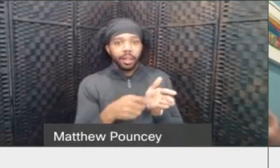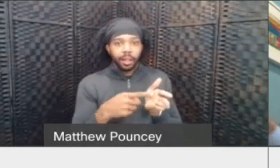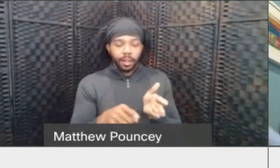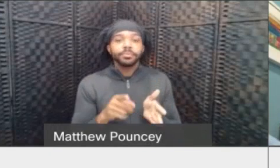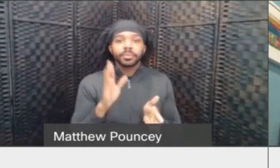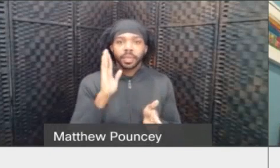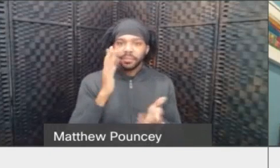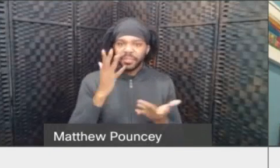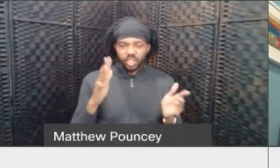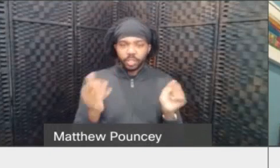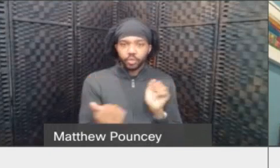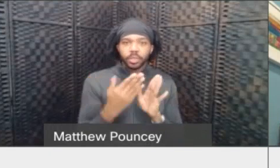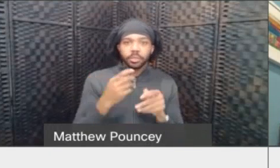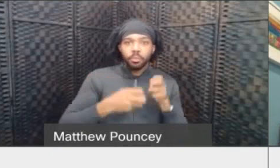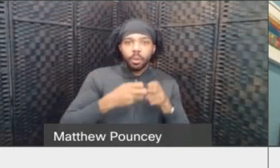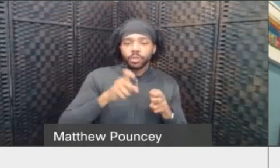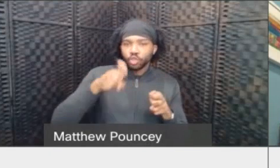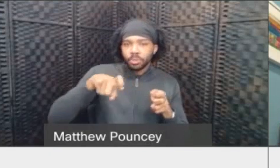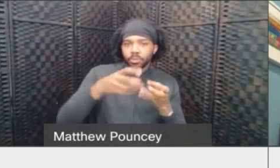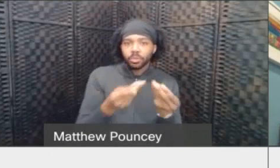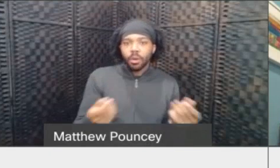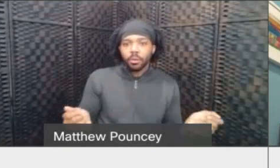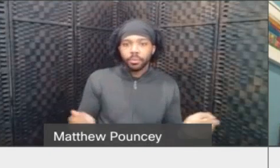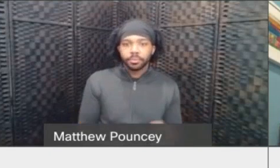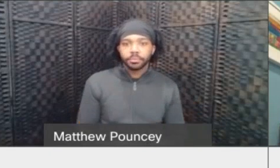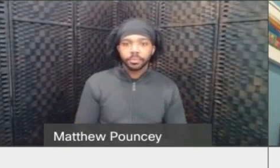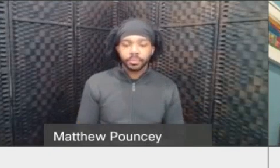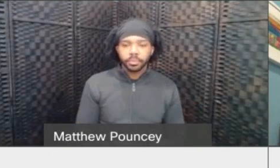that problem and it should be resolved.